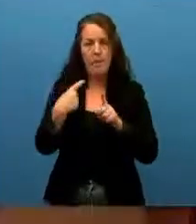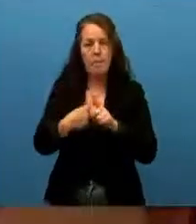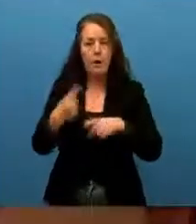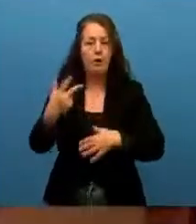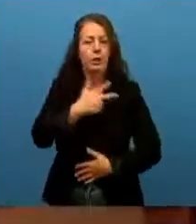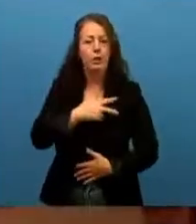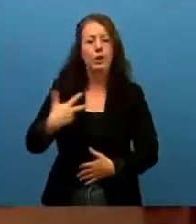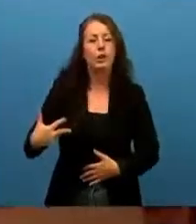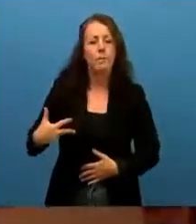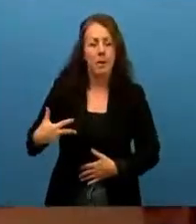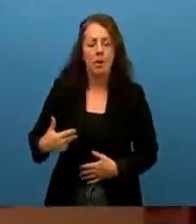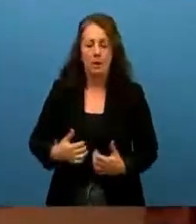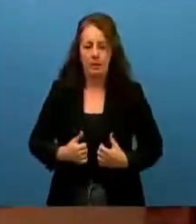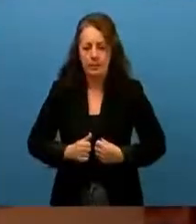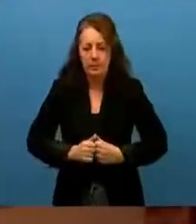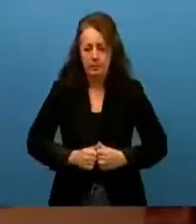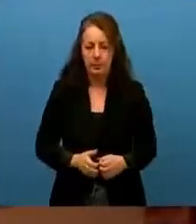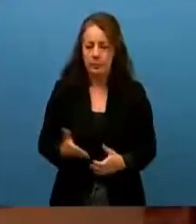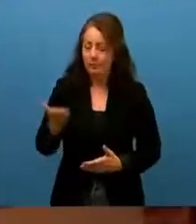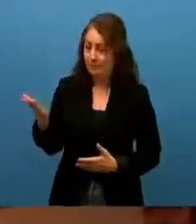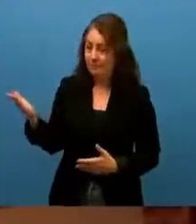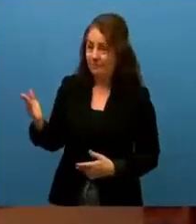Thank you. You have the floor.